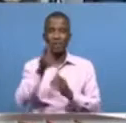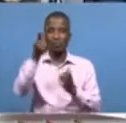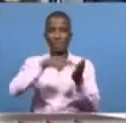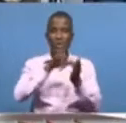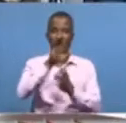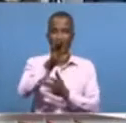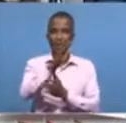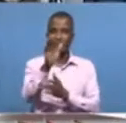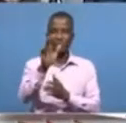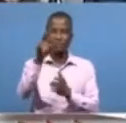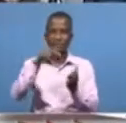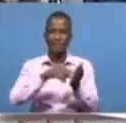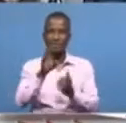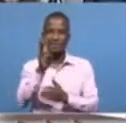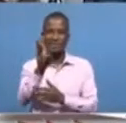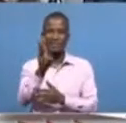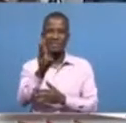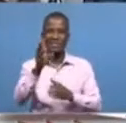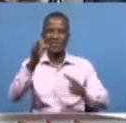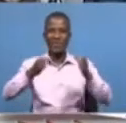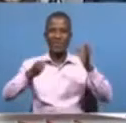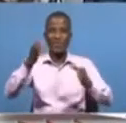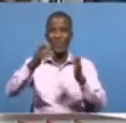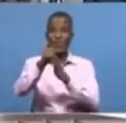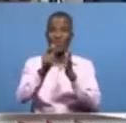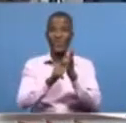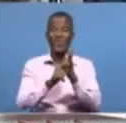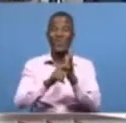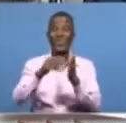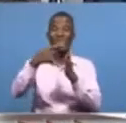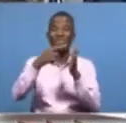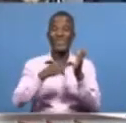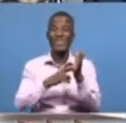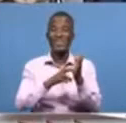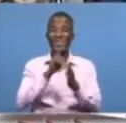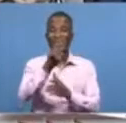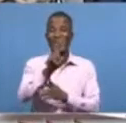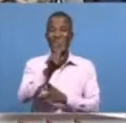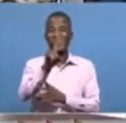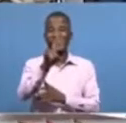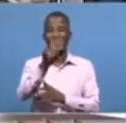2005-2006 Supreme Court Law Reports, page 121.